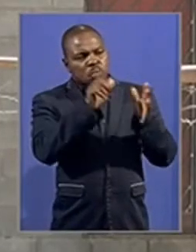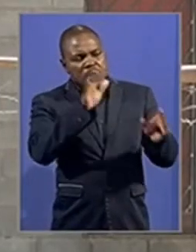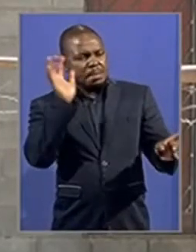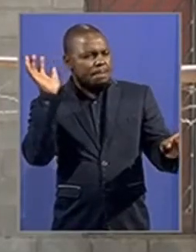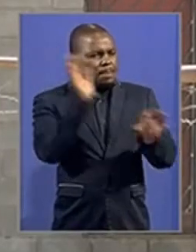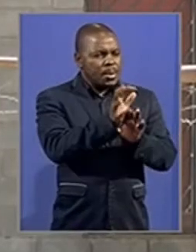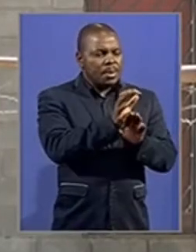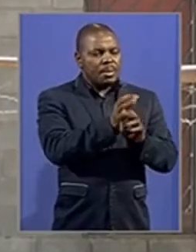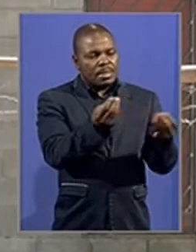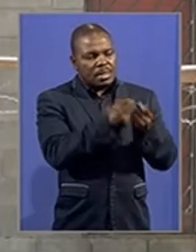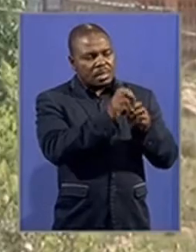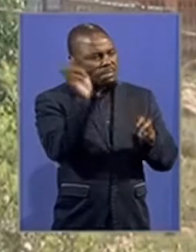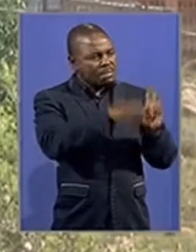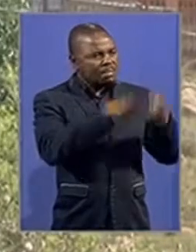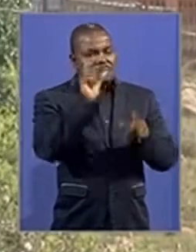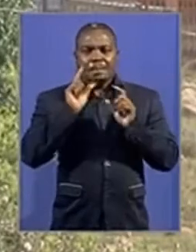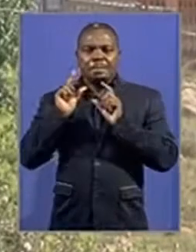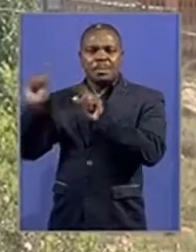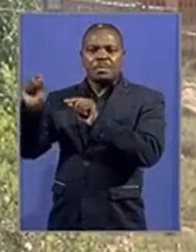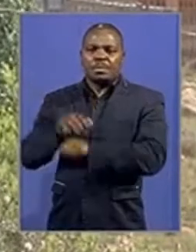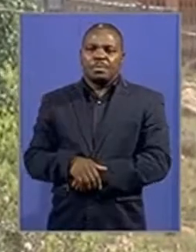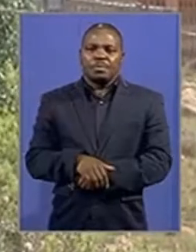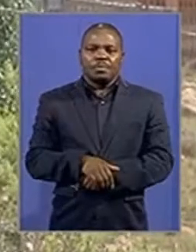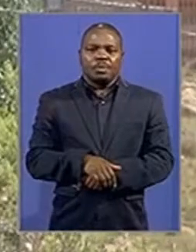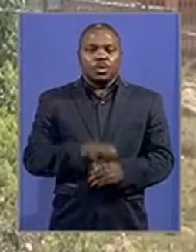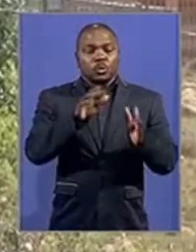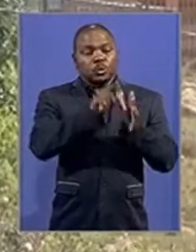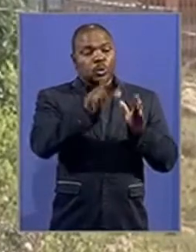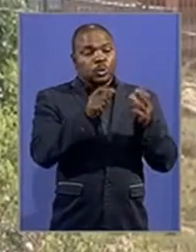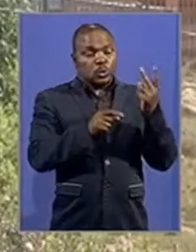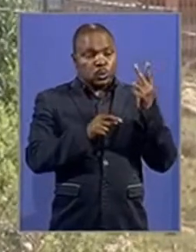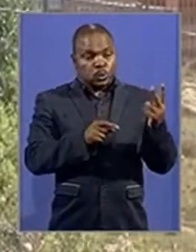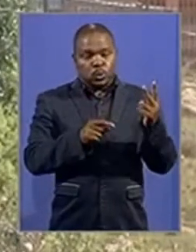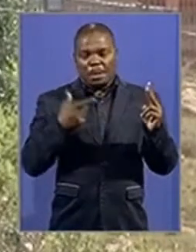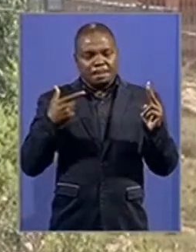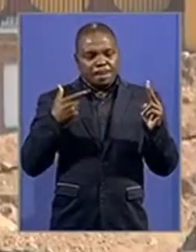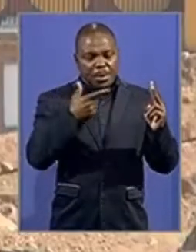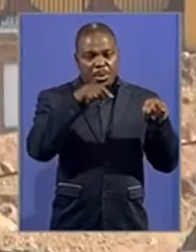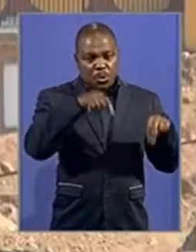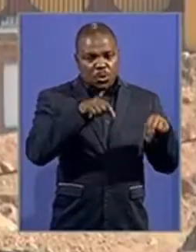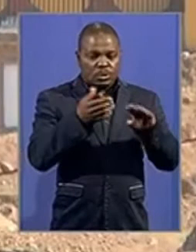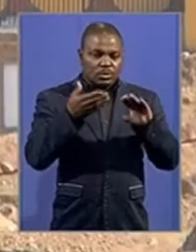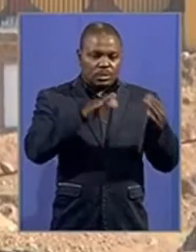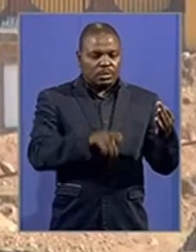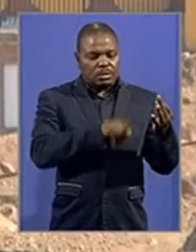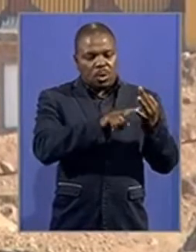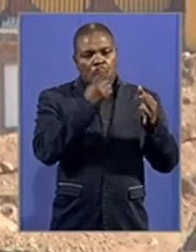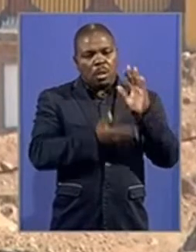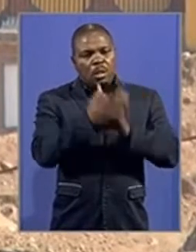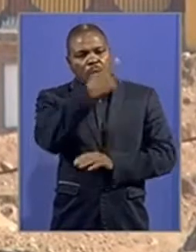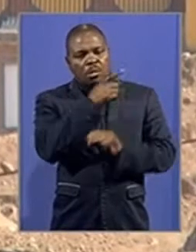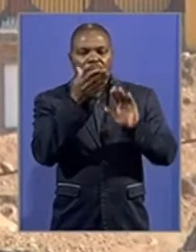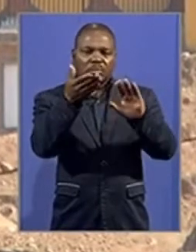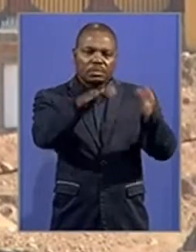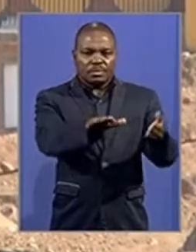villeque areas. Our children will be at home as they can. little at